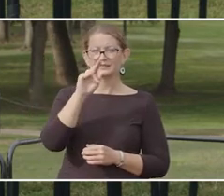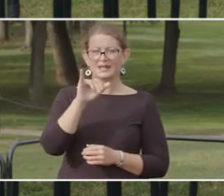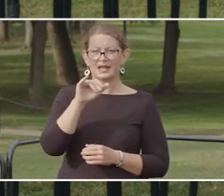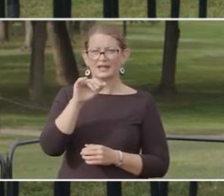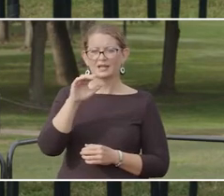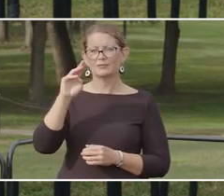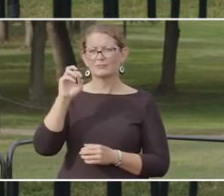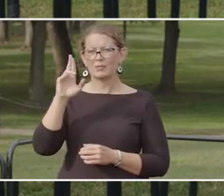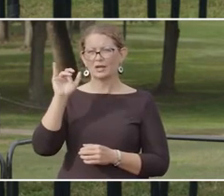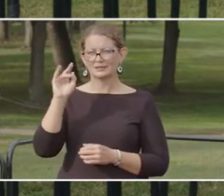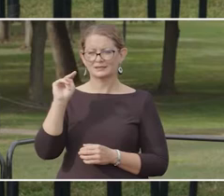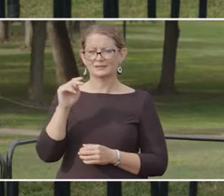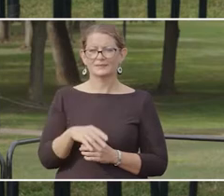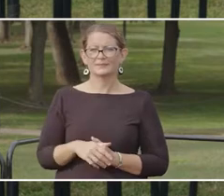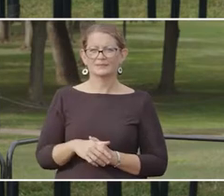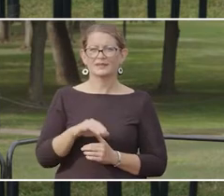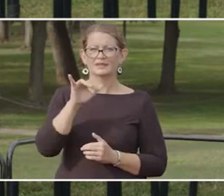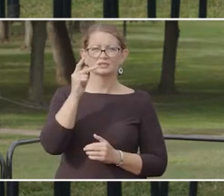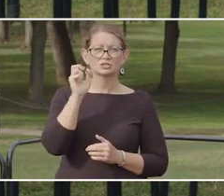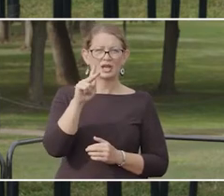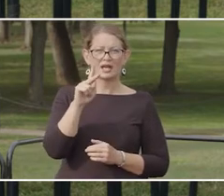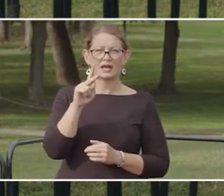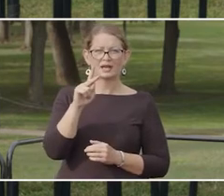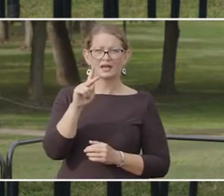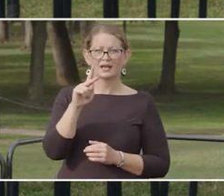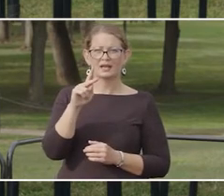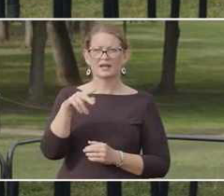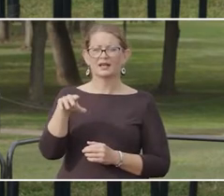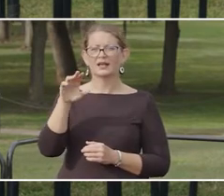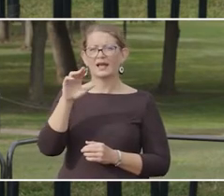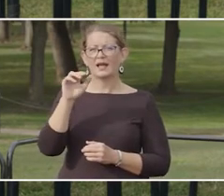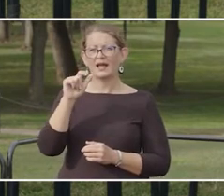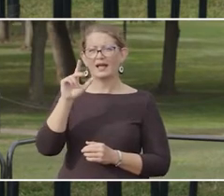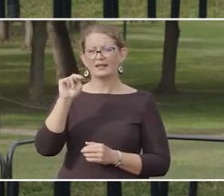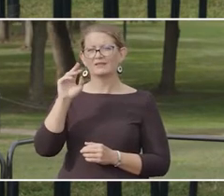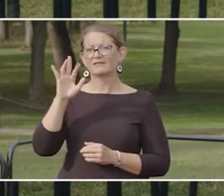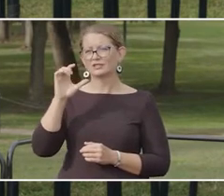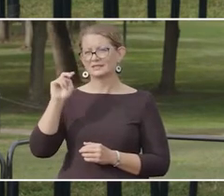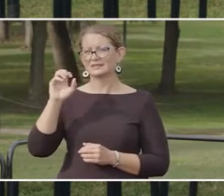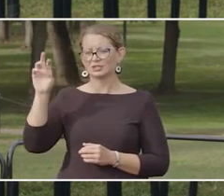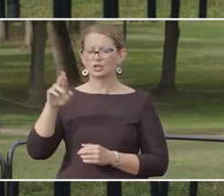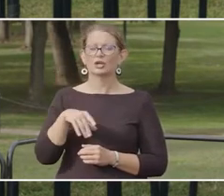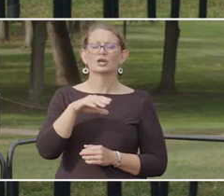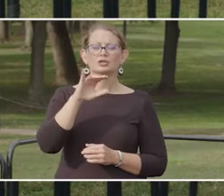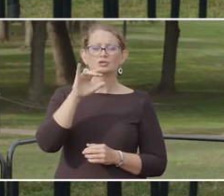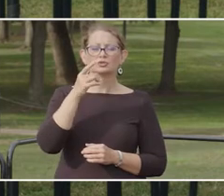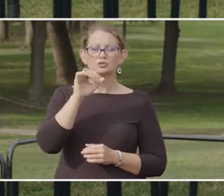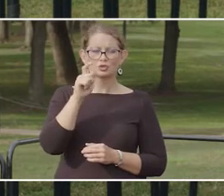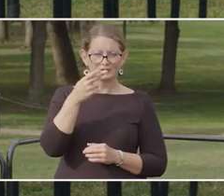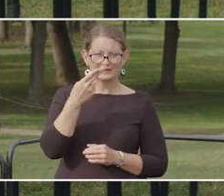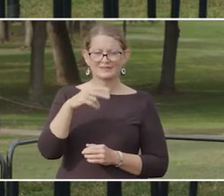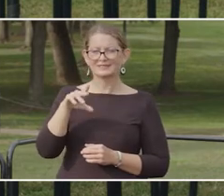Carl Martin. Jack Allen Folsom Sr. Joseph George